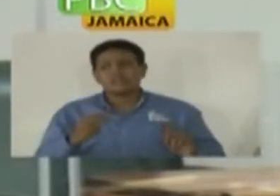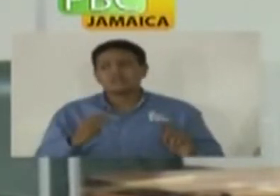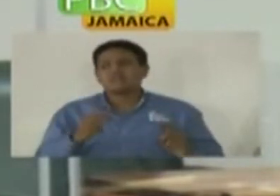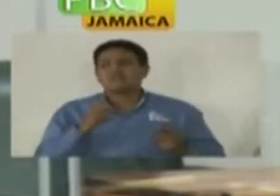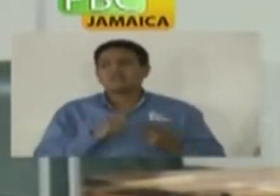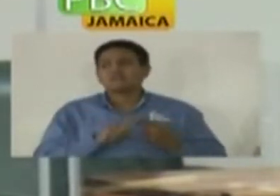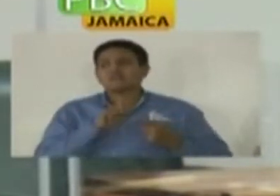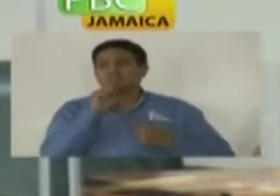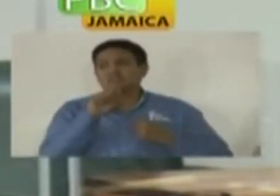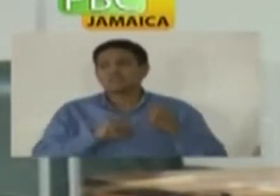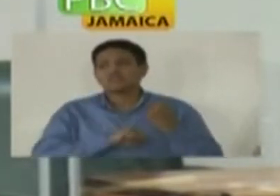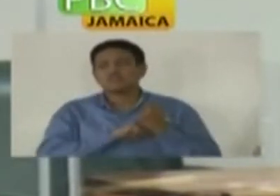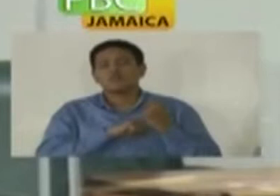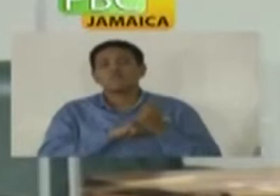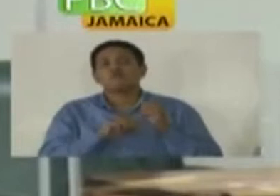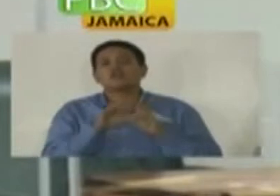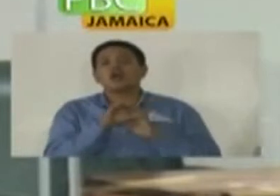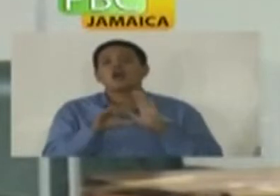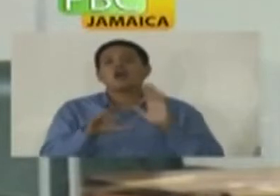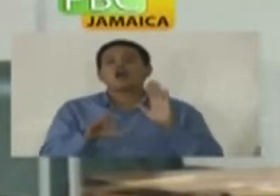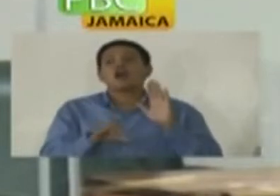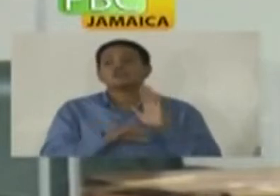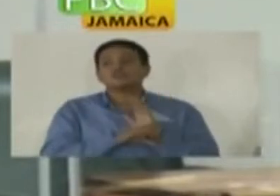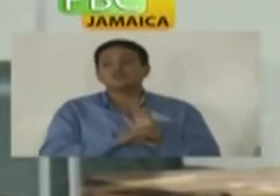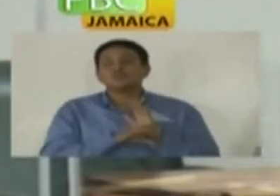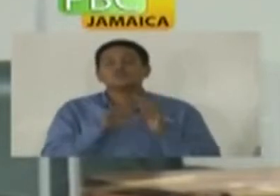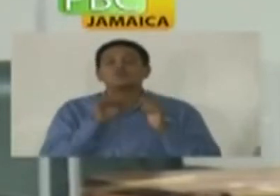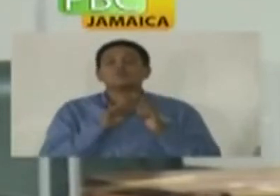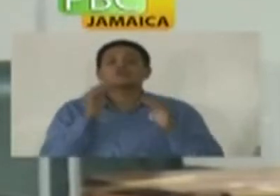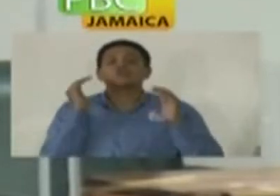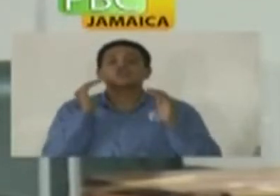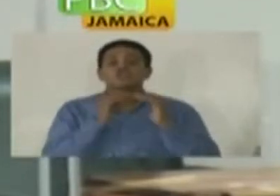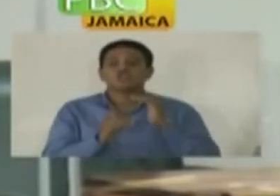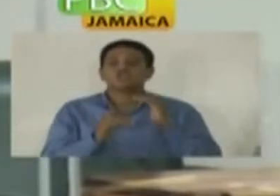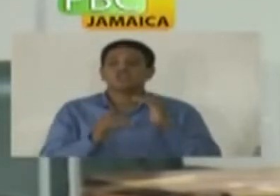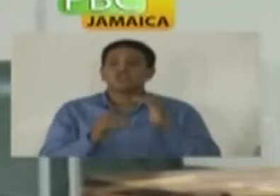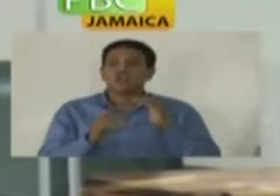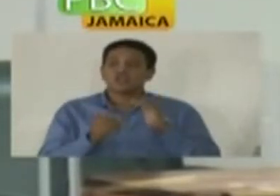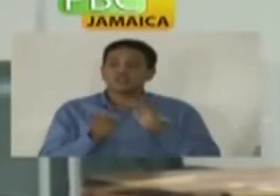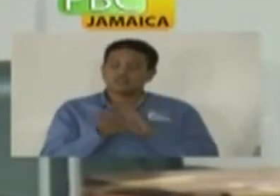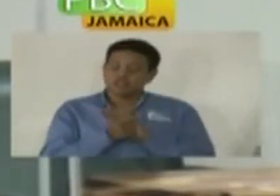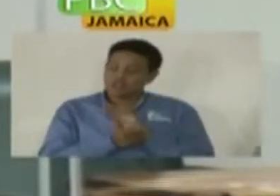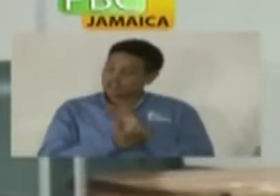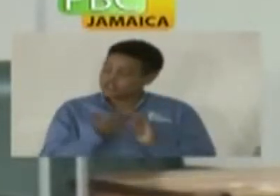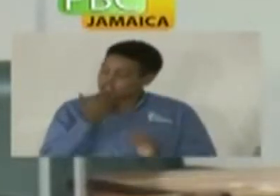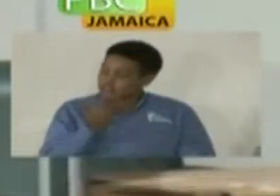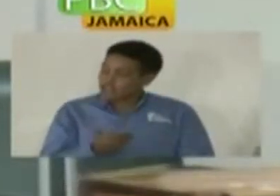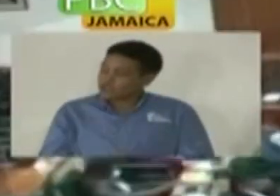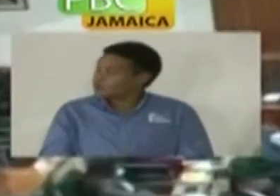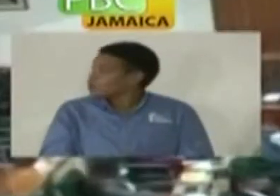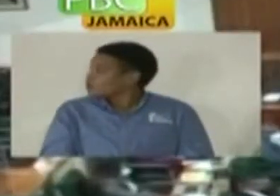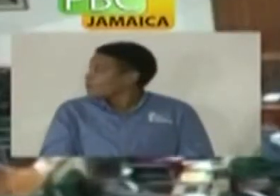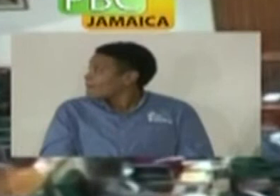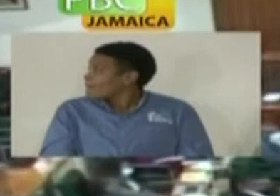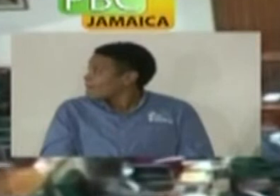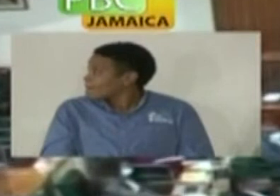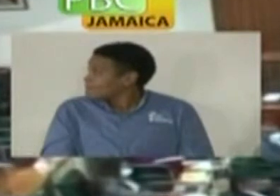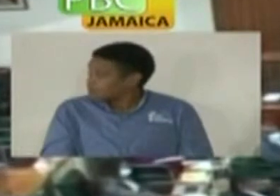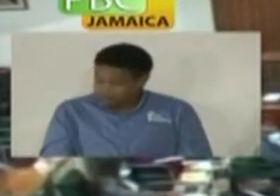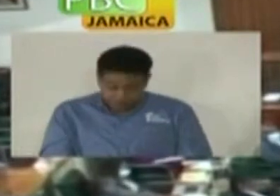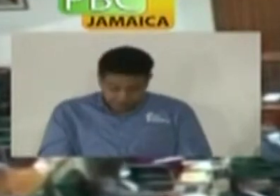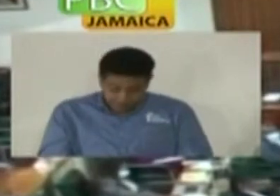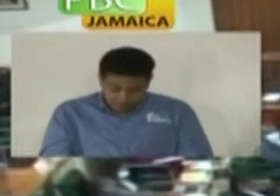and support a constitutional and just piece of legislation. Thank you, sir.